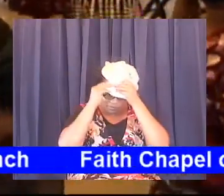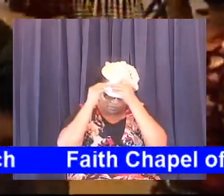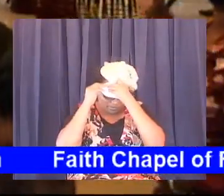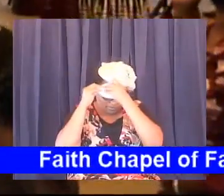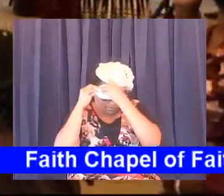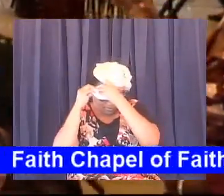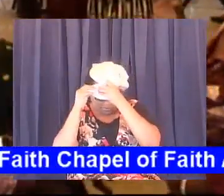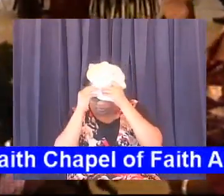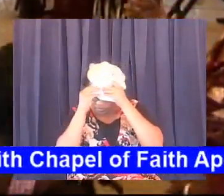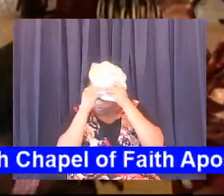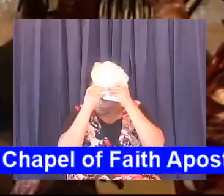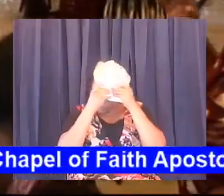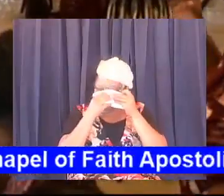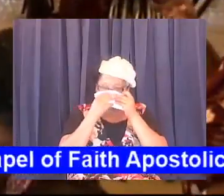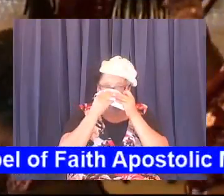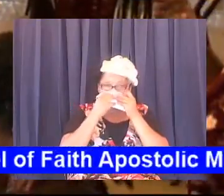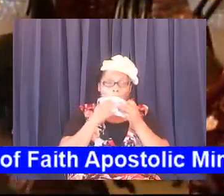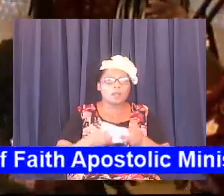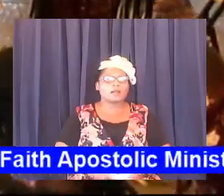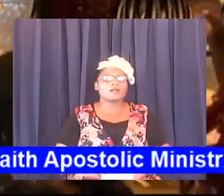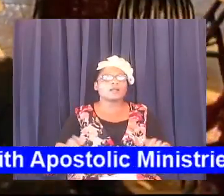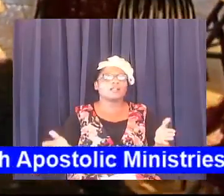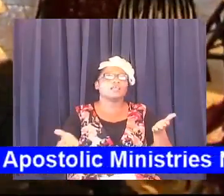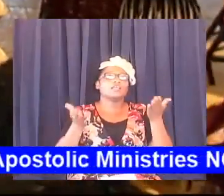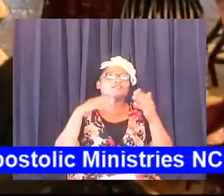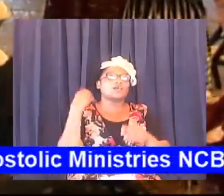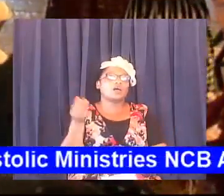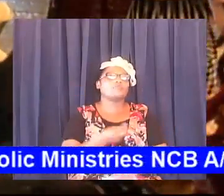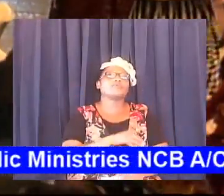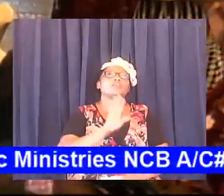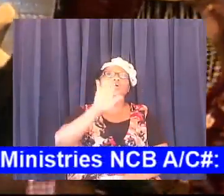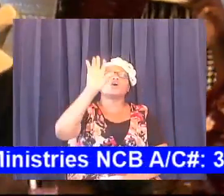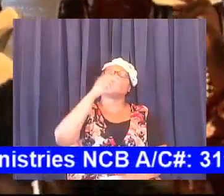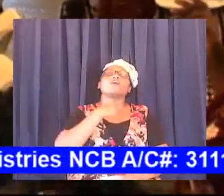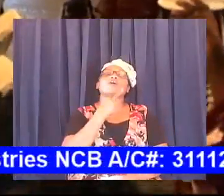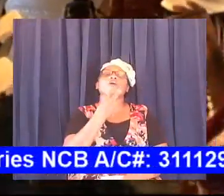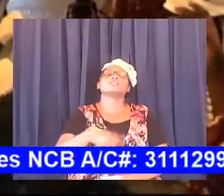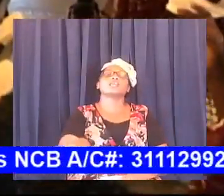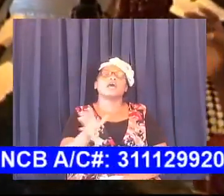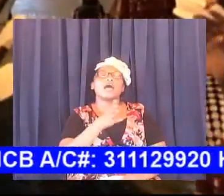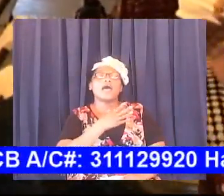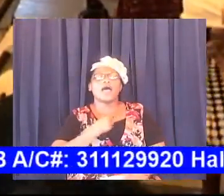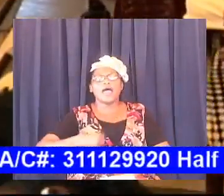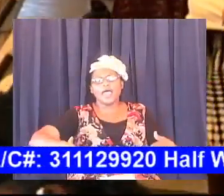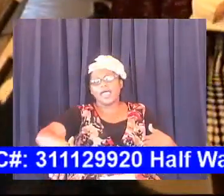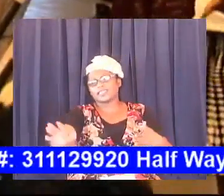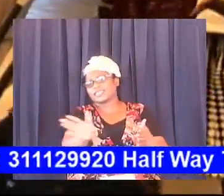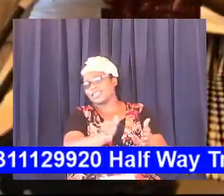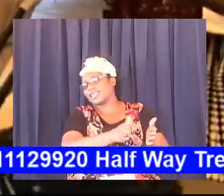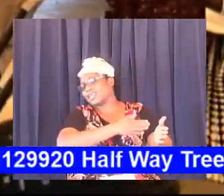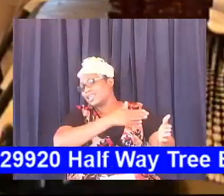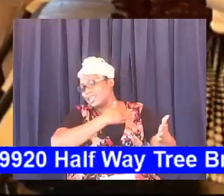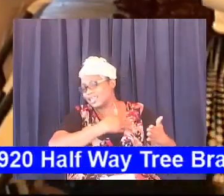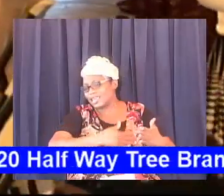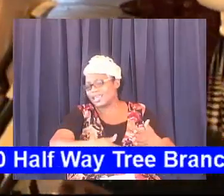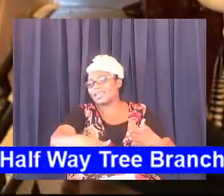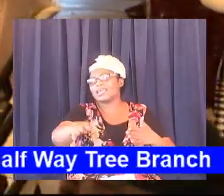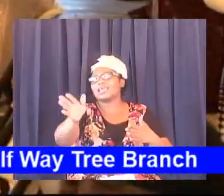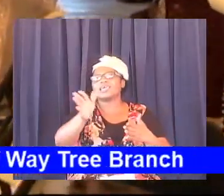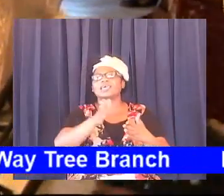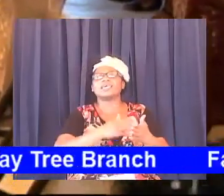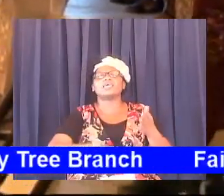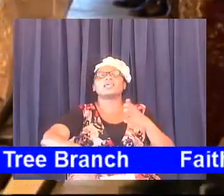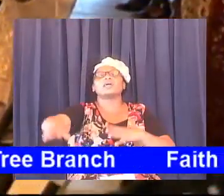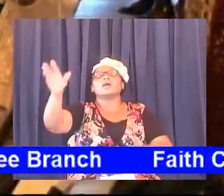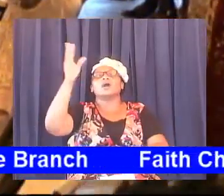Yes. Lift up your voice. Lift up your voice. Lift up your hands and glorify